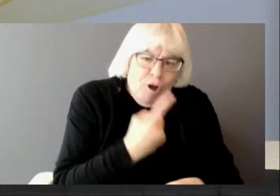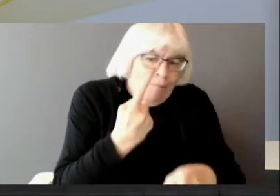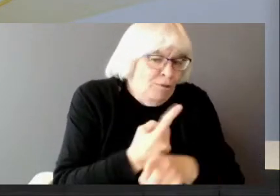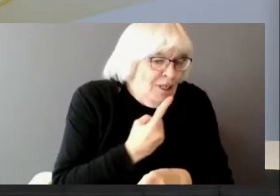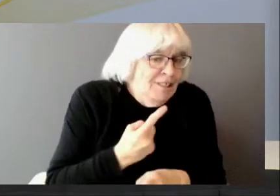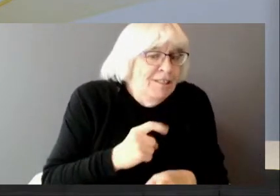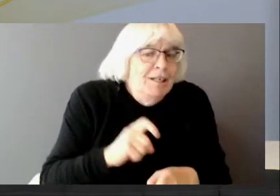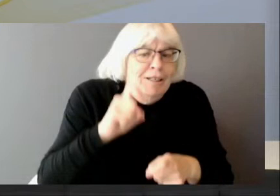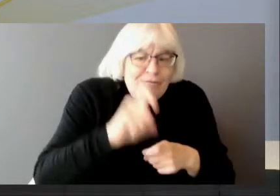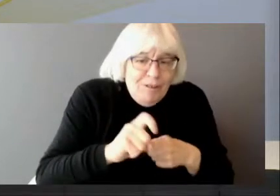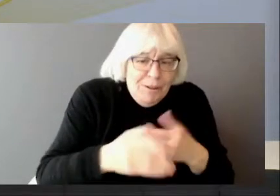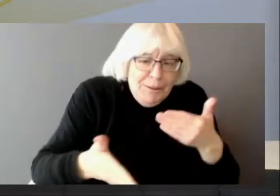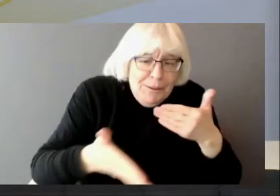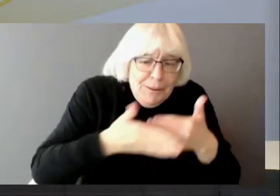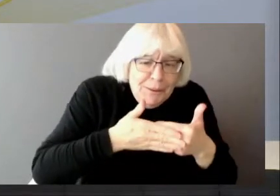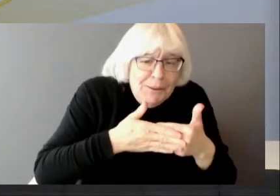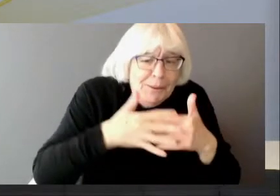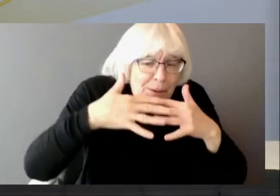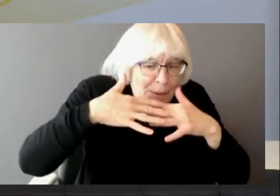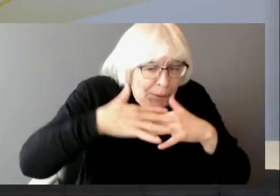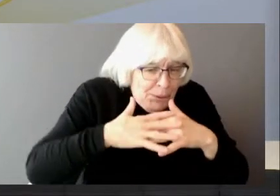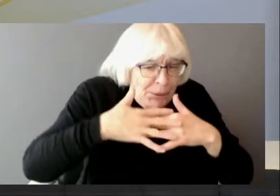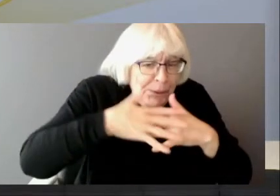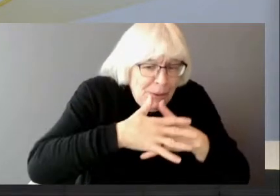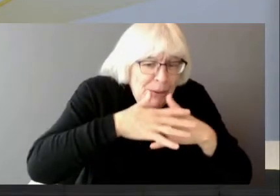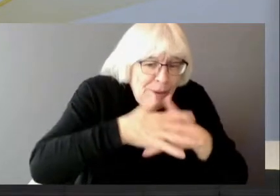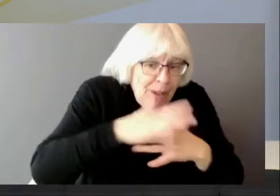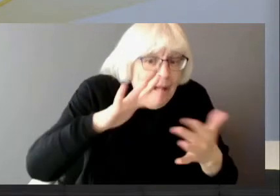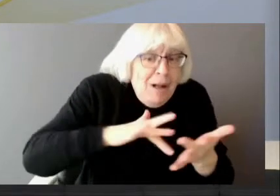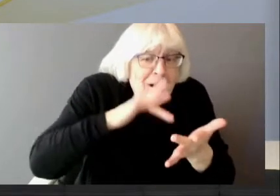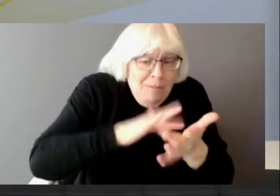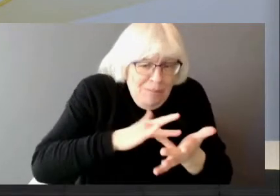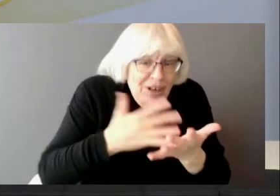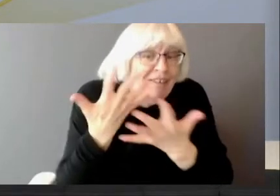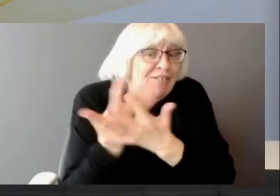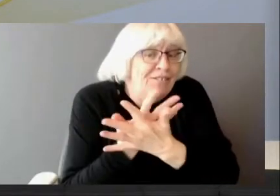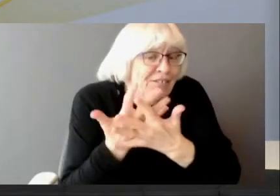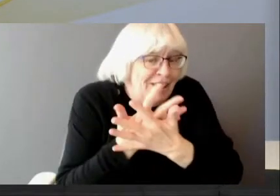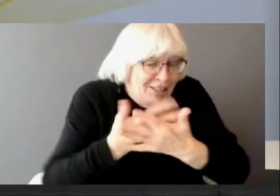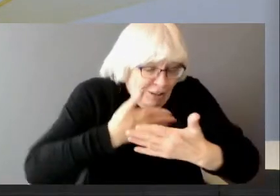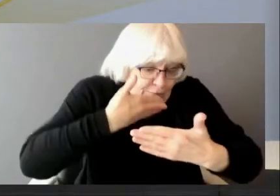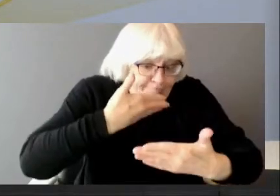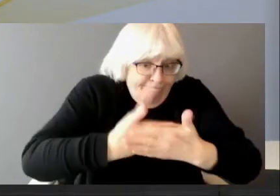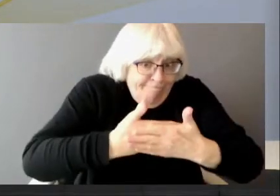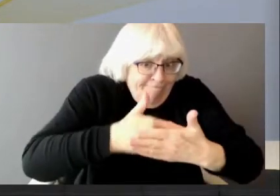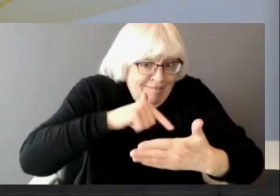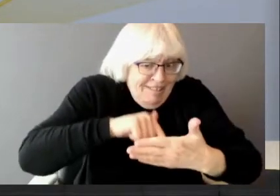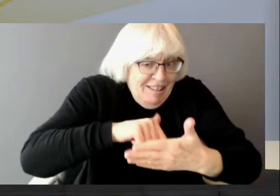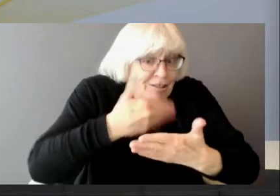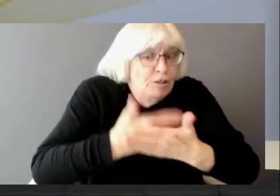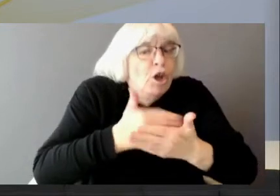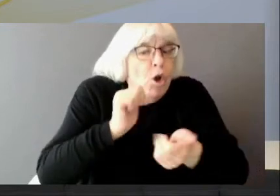woven material and include a middle layer or filter, and masks should be washed often.